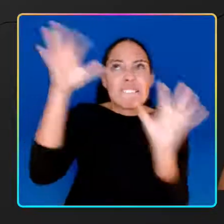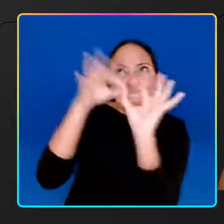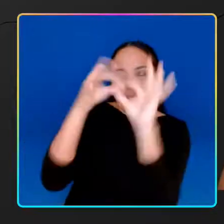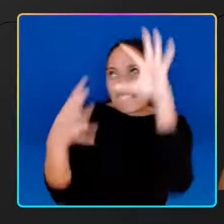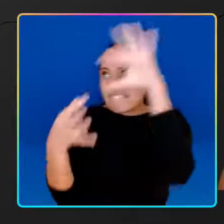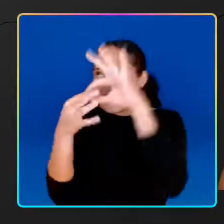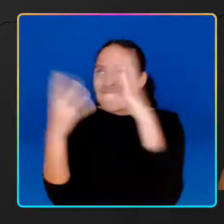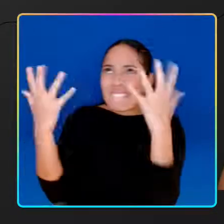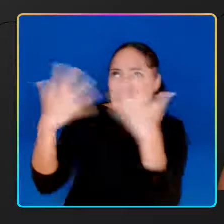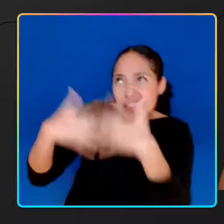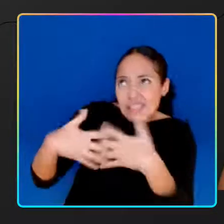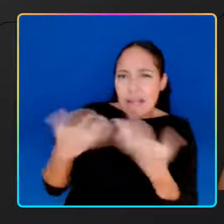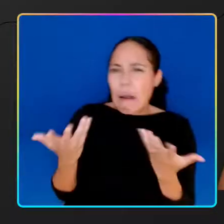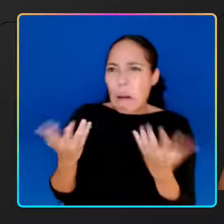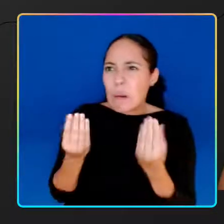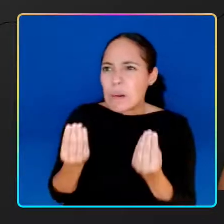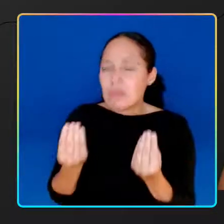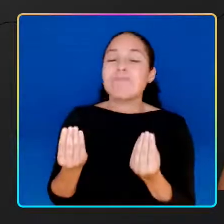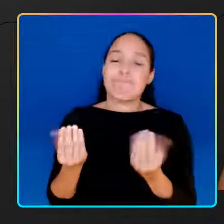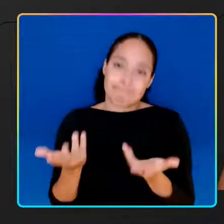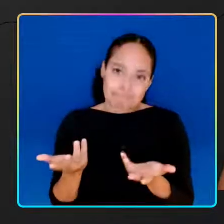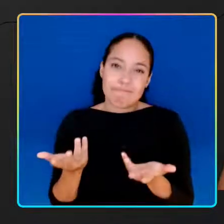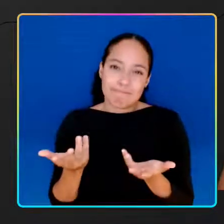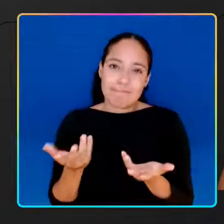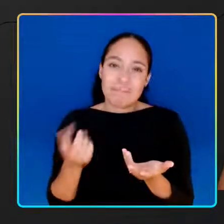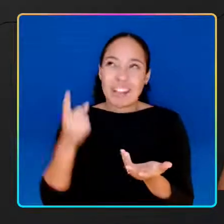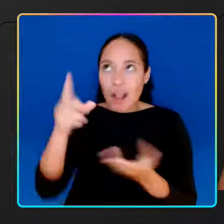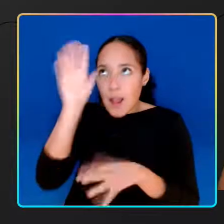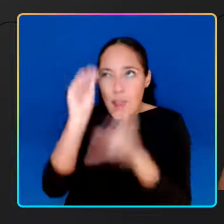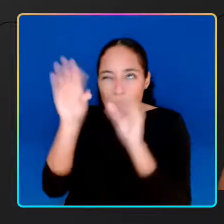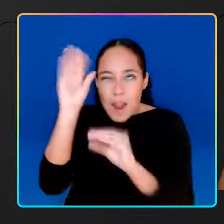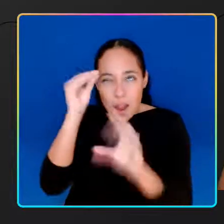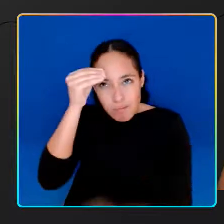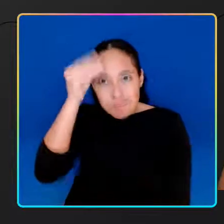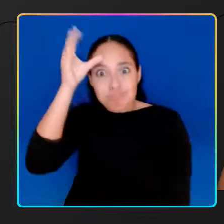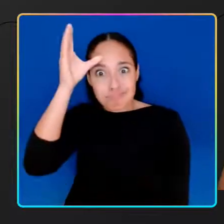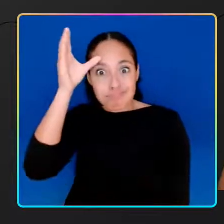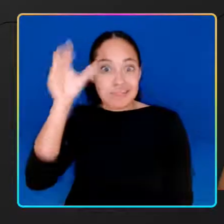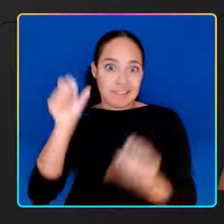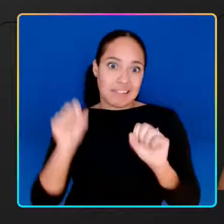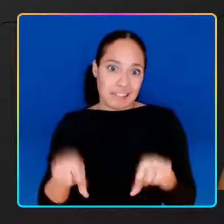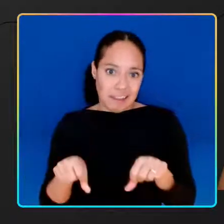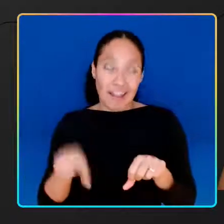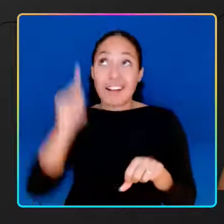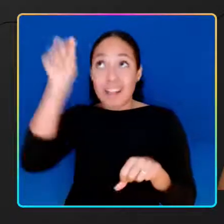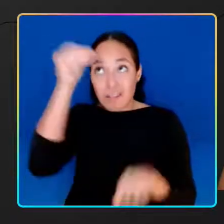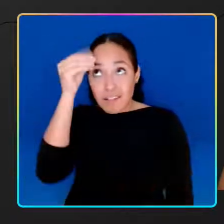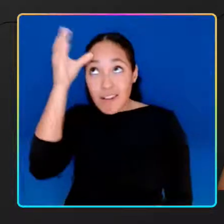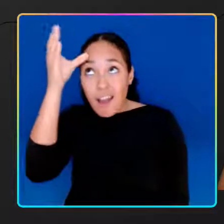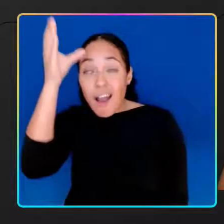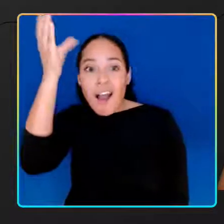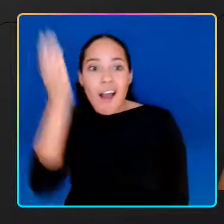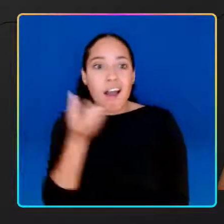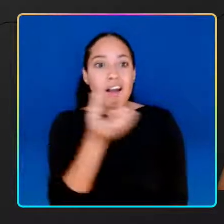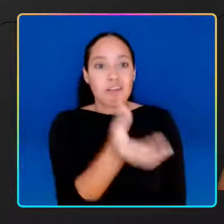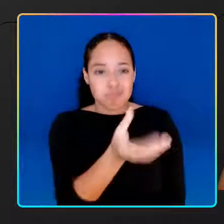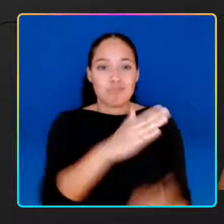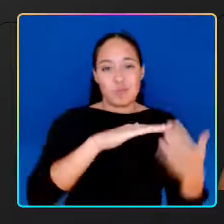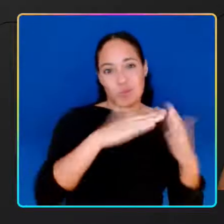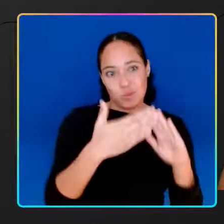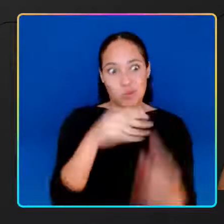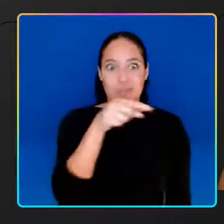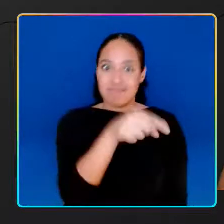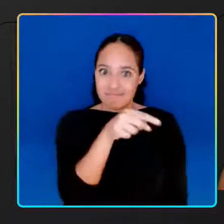So yeah, that's it's really, really cool to hear. And then obviously feeding it back into the community. We've heard that from a lot of our guests.